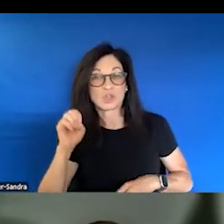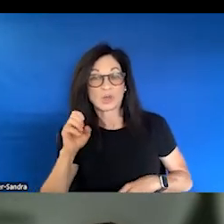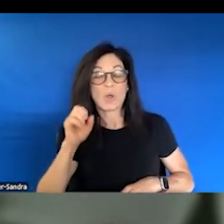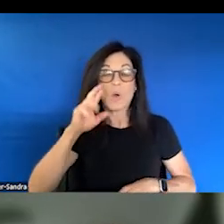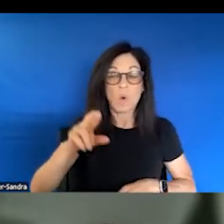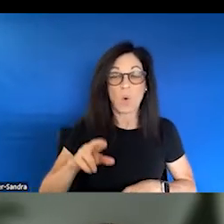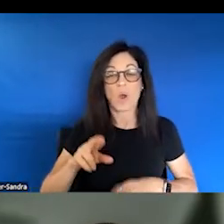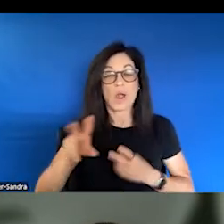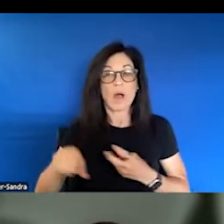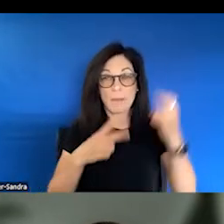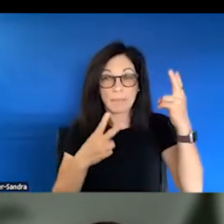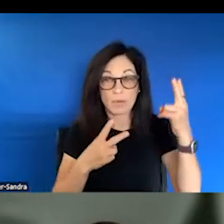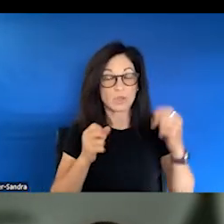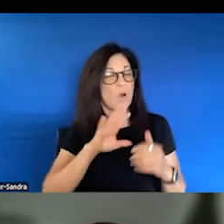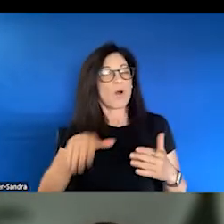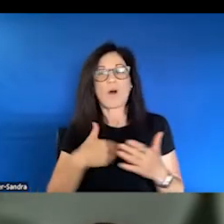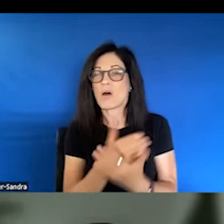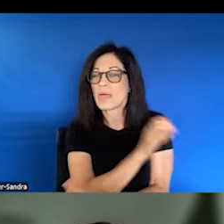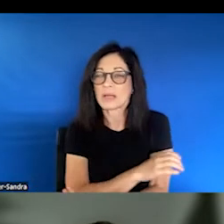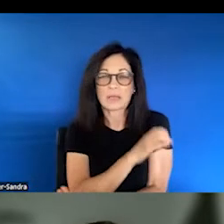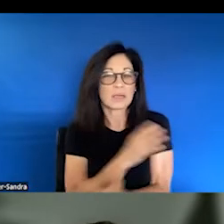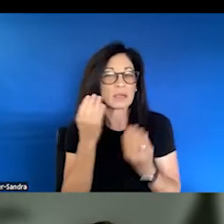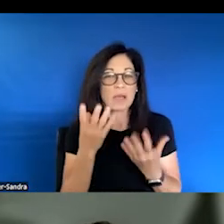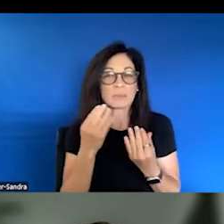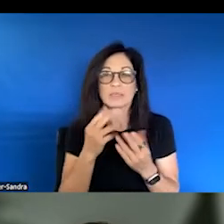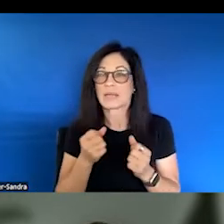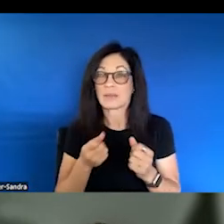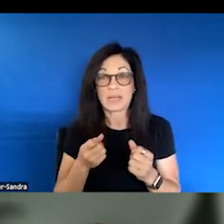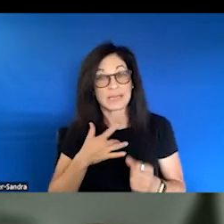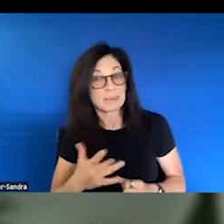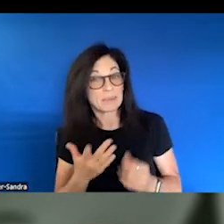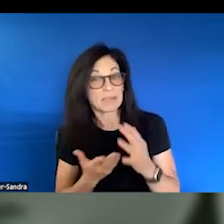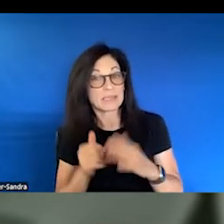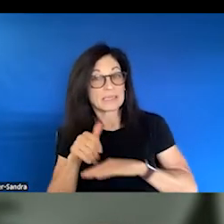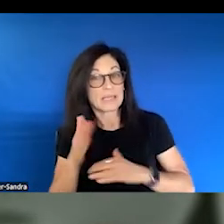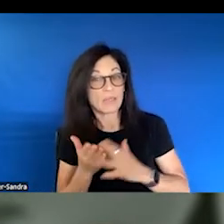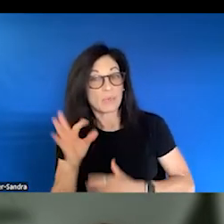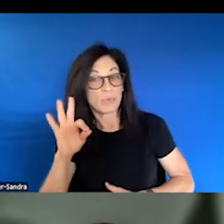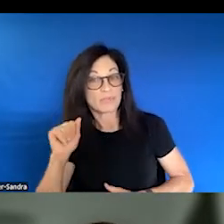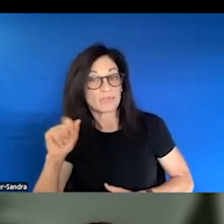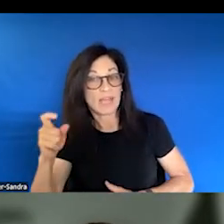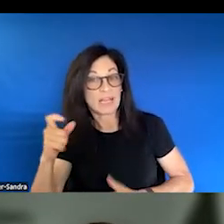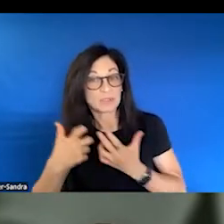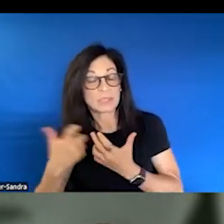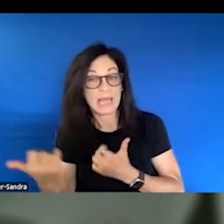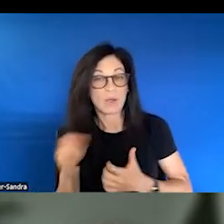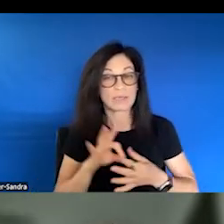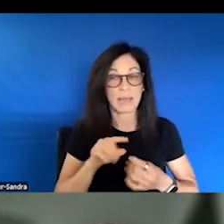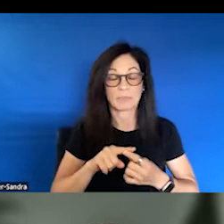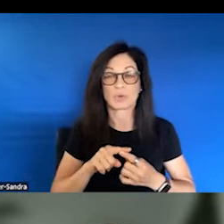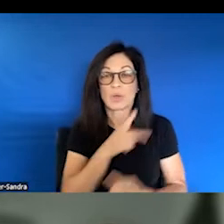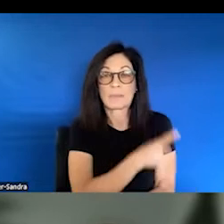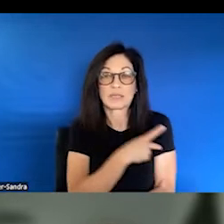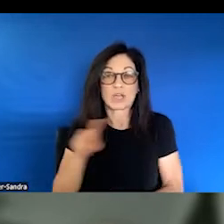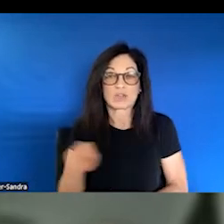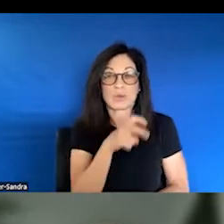So all of the clinical documentation that today may be sent through a fax machine is attached to the patient's transfer record in